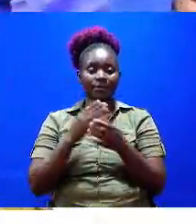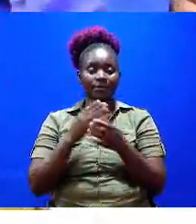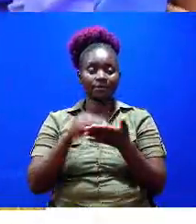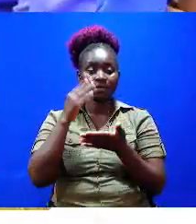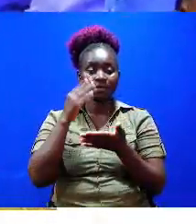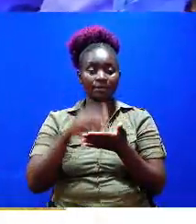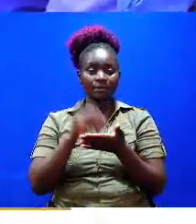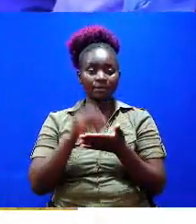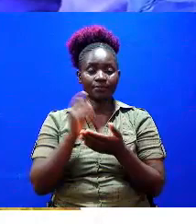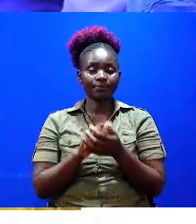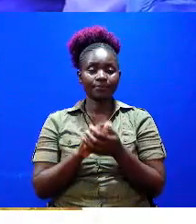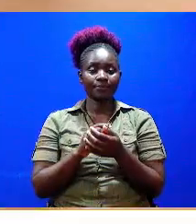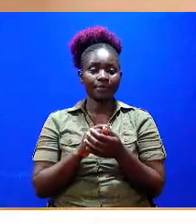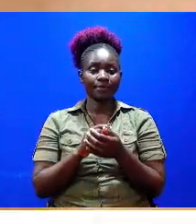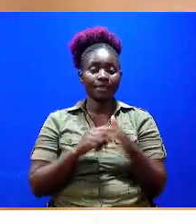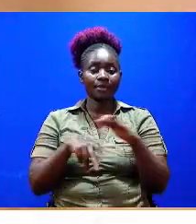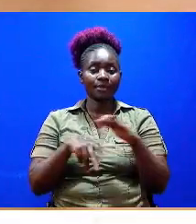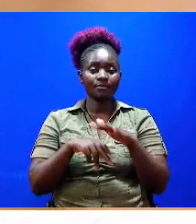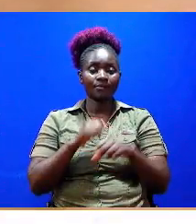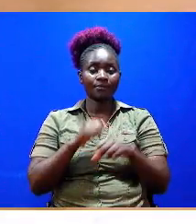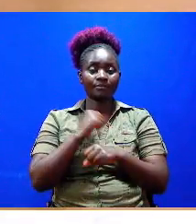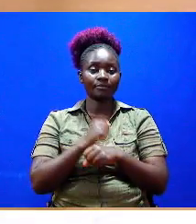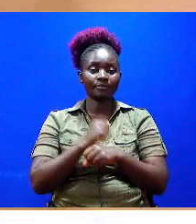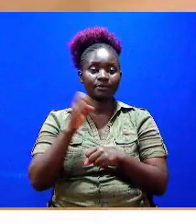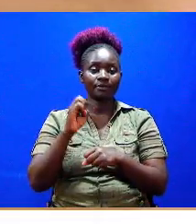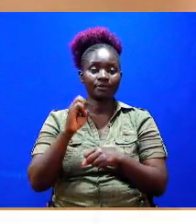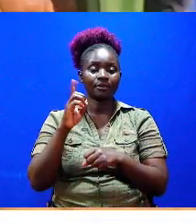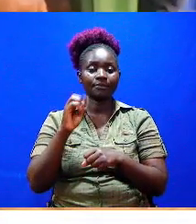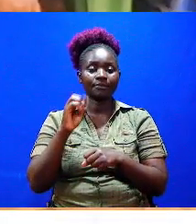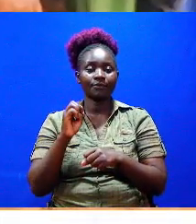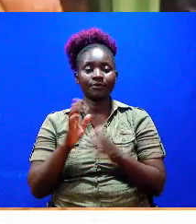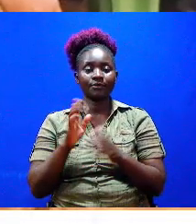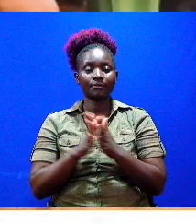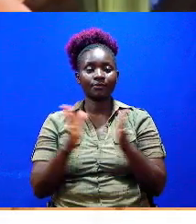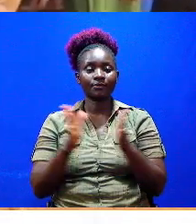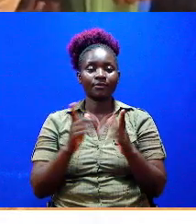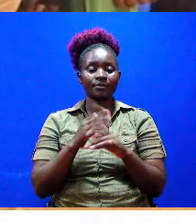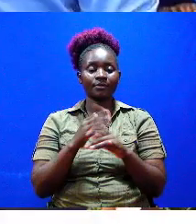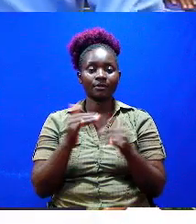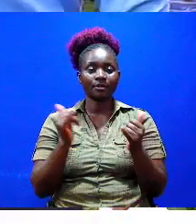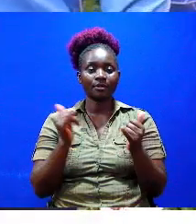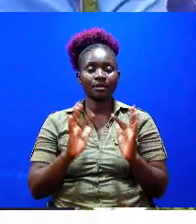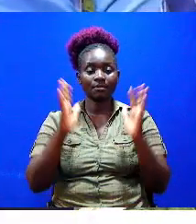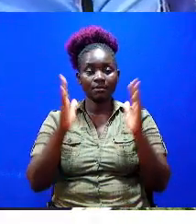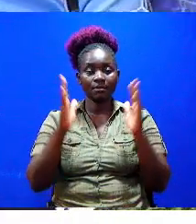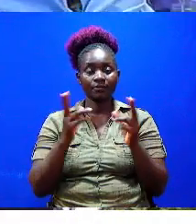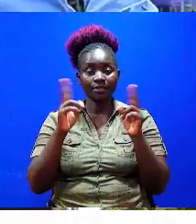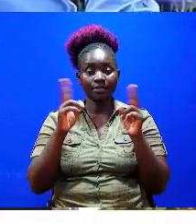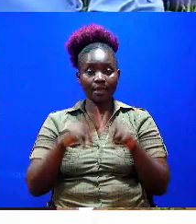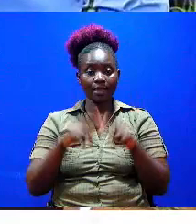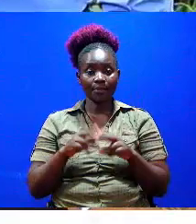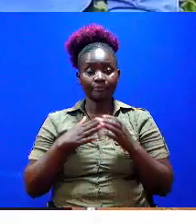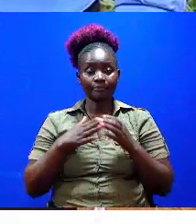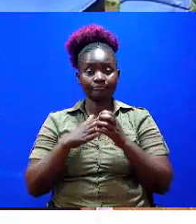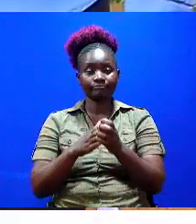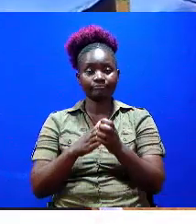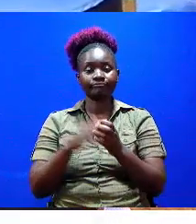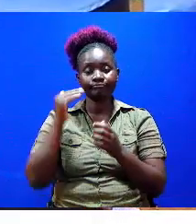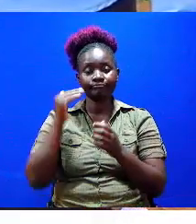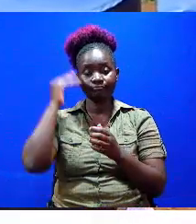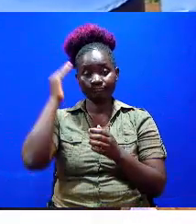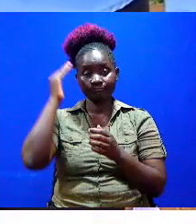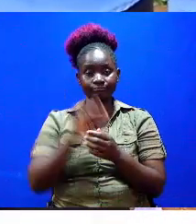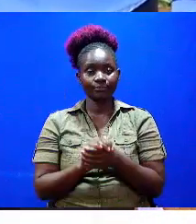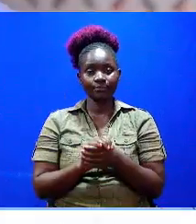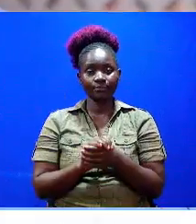Na seskuru yoboroso ya KARI primary yere ya serikali asebono omoyigo yo okolekana gukora gwano mwalimu omonebwe skuru yo